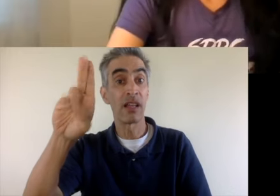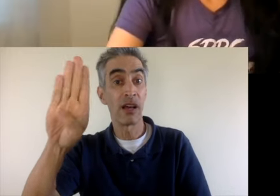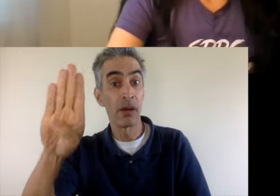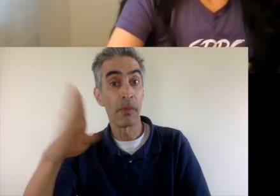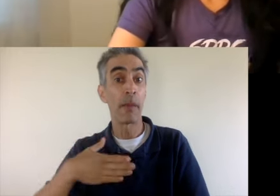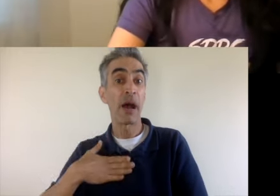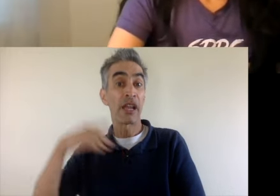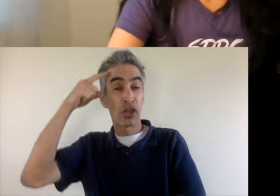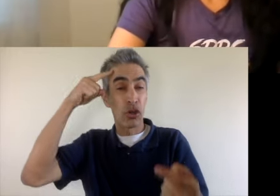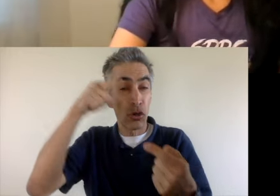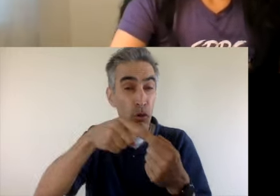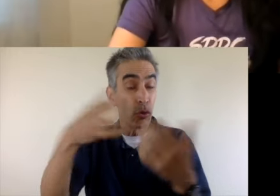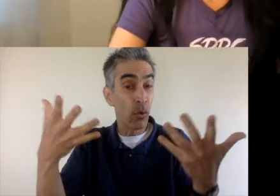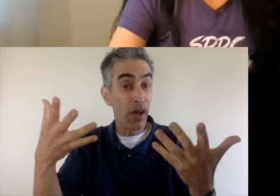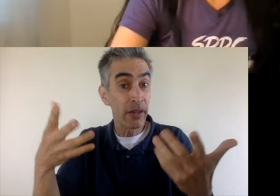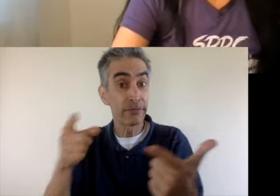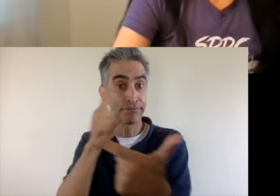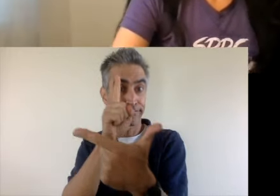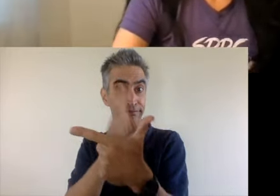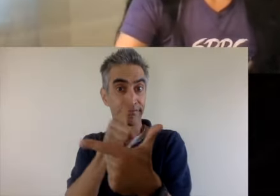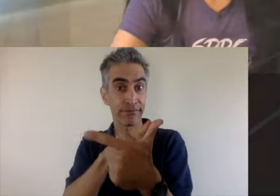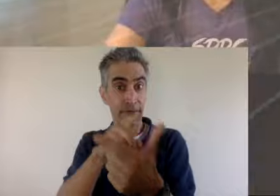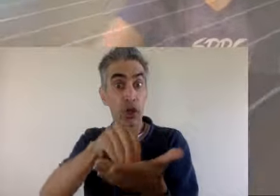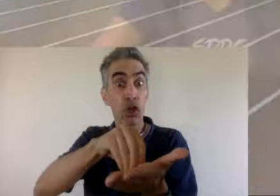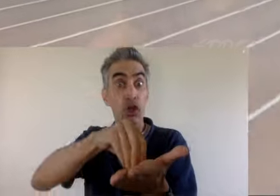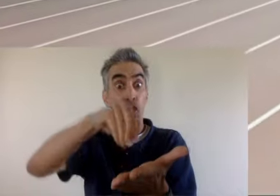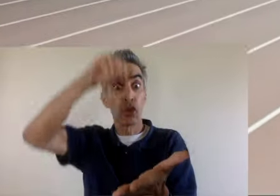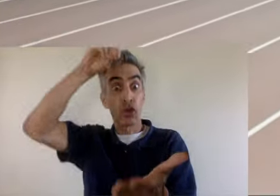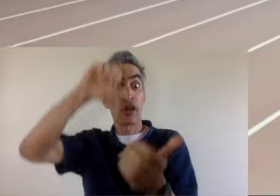running friends. And so I definitely met both of those goals. That's good.